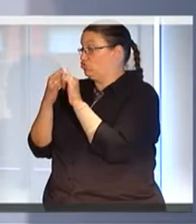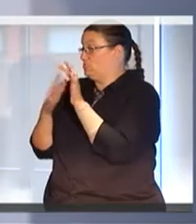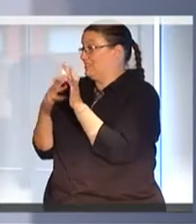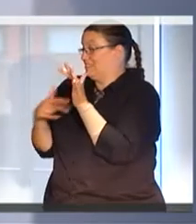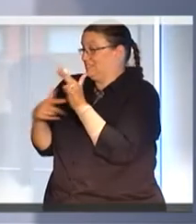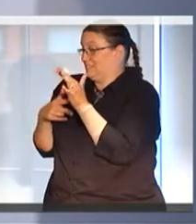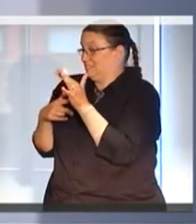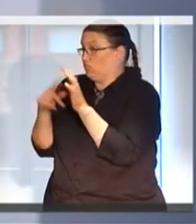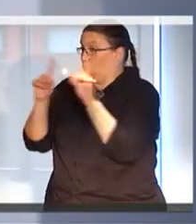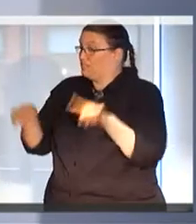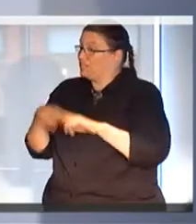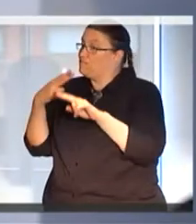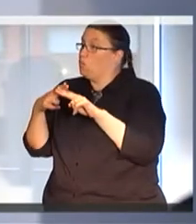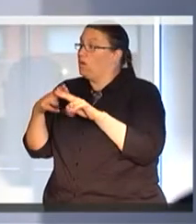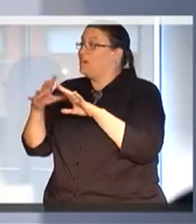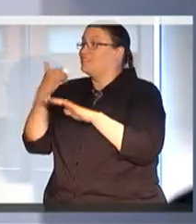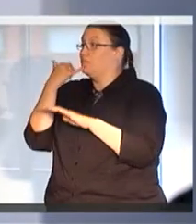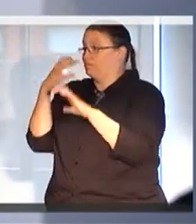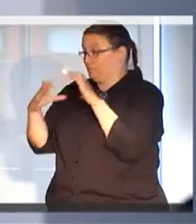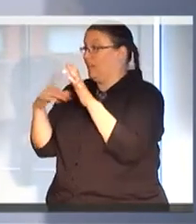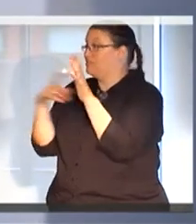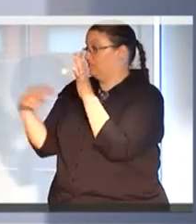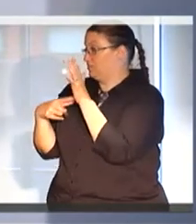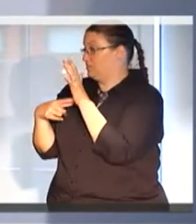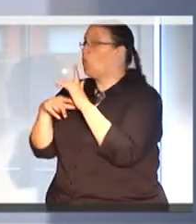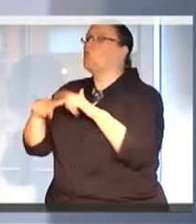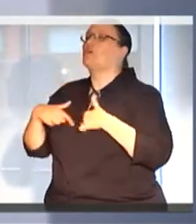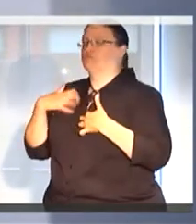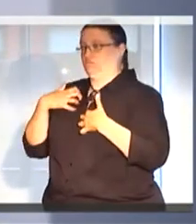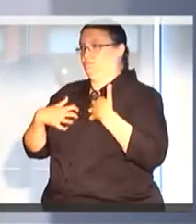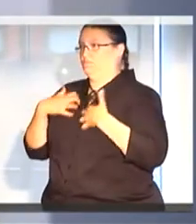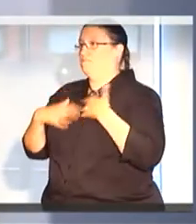So we look forward to Parliament's consideration of these powers for the ACMA.